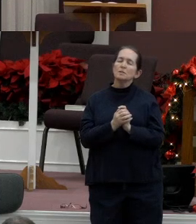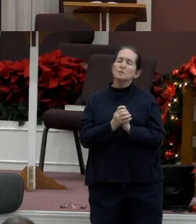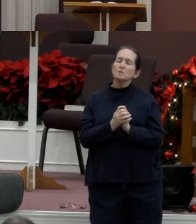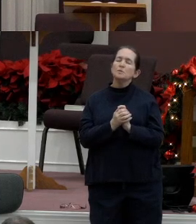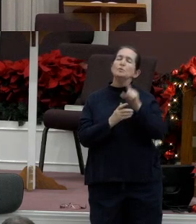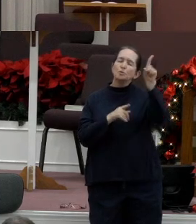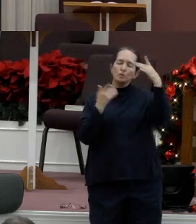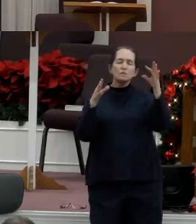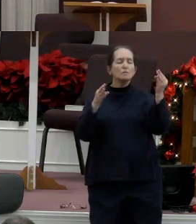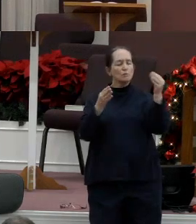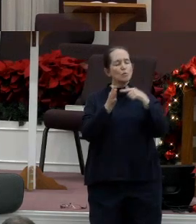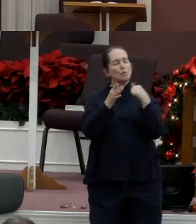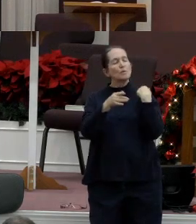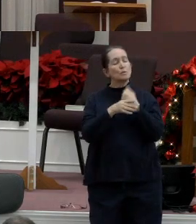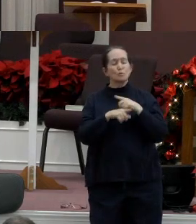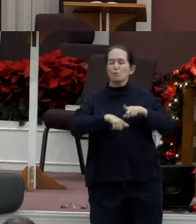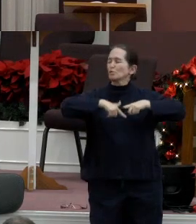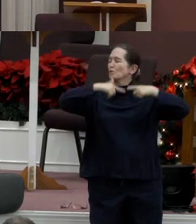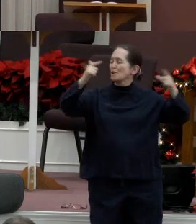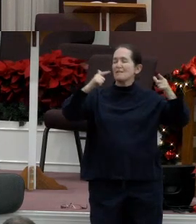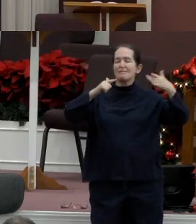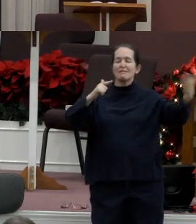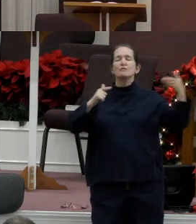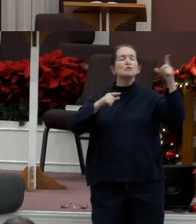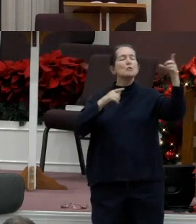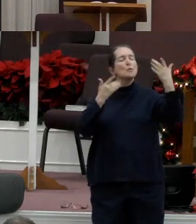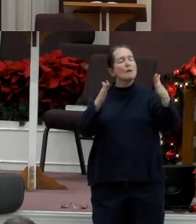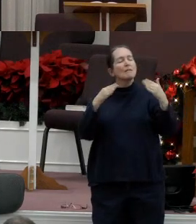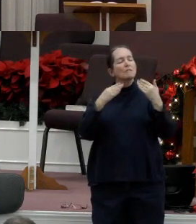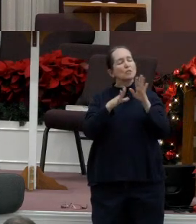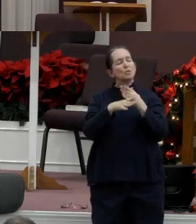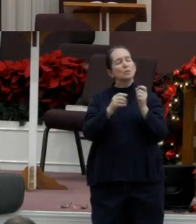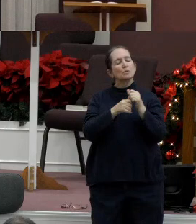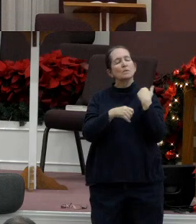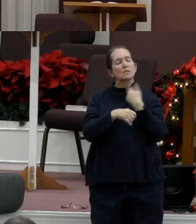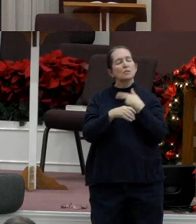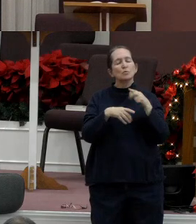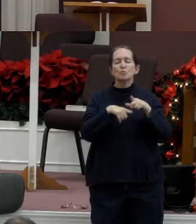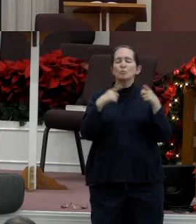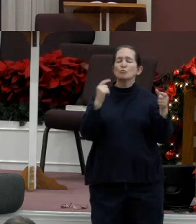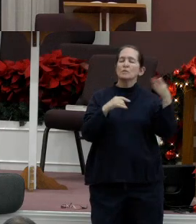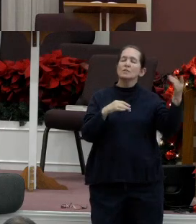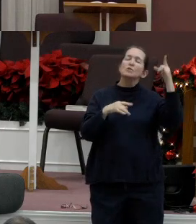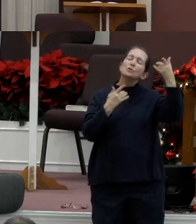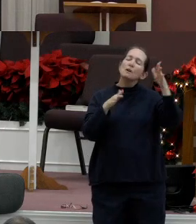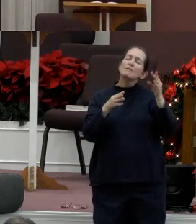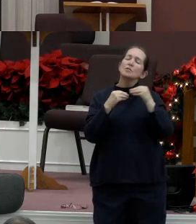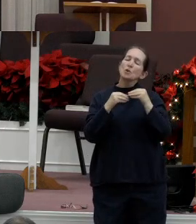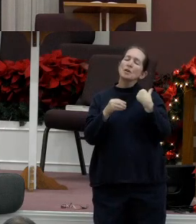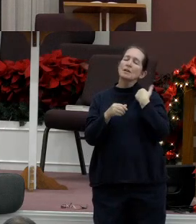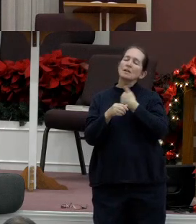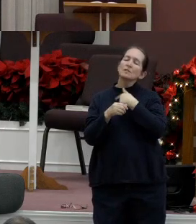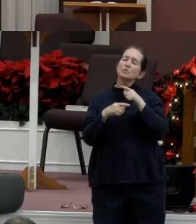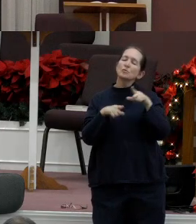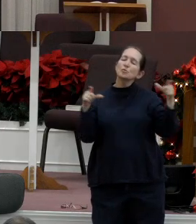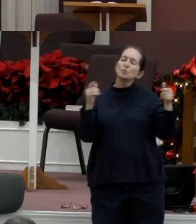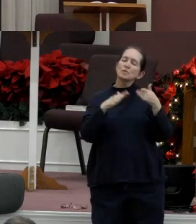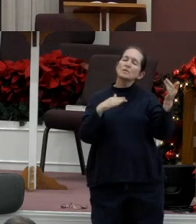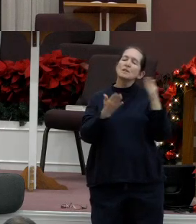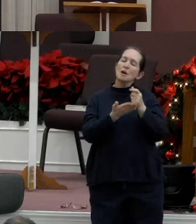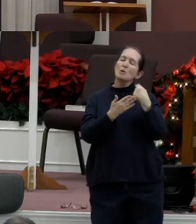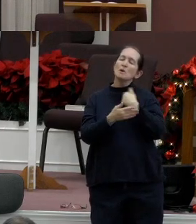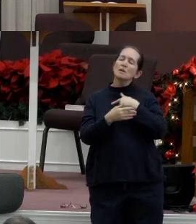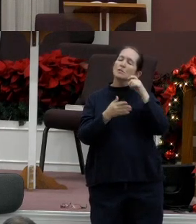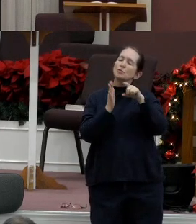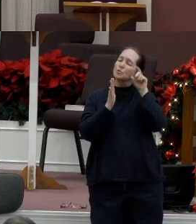You have shown us great things. You have shared with us great things. You have taught us great things. And help us to